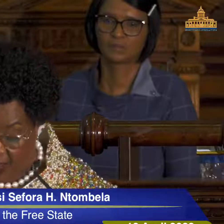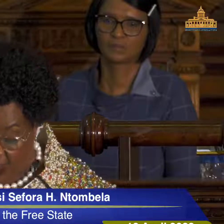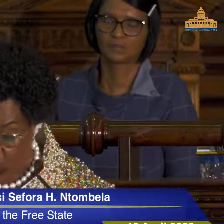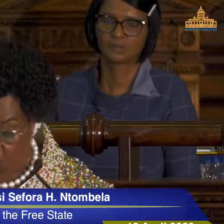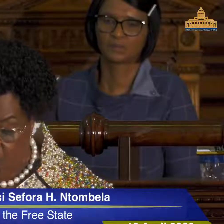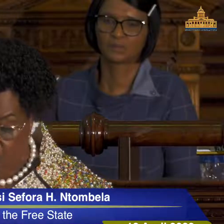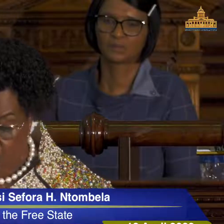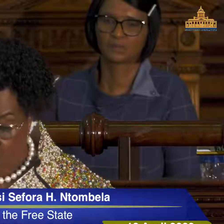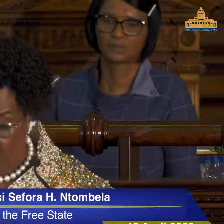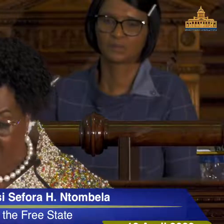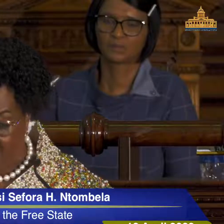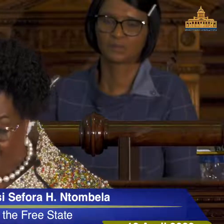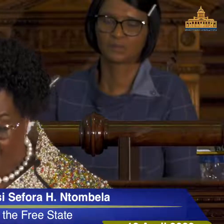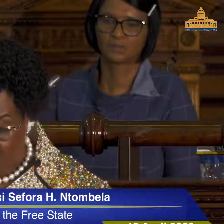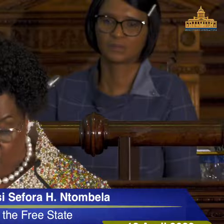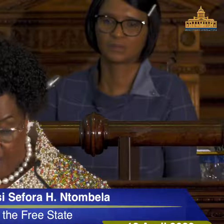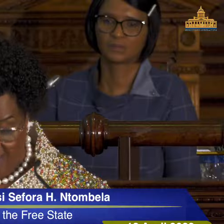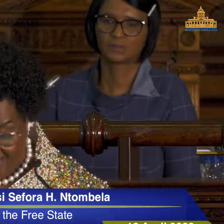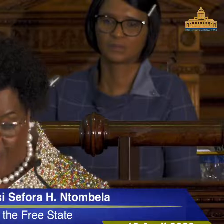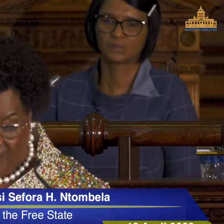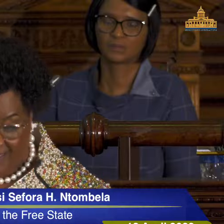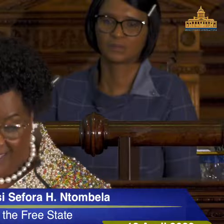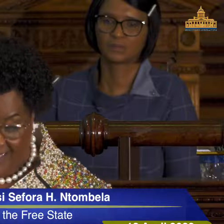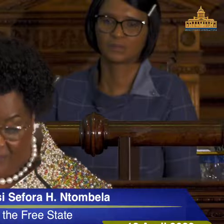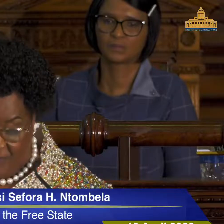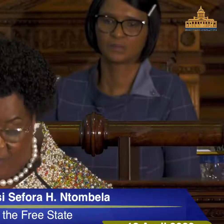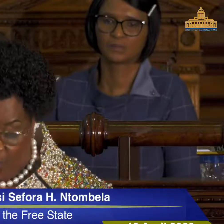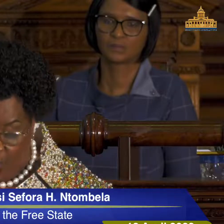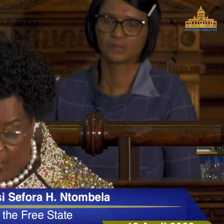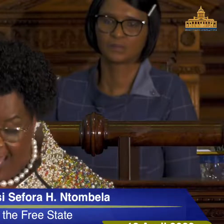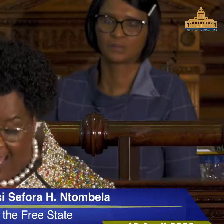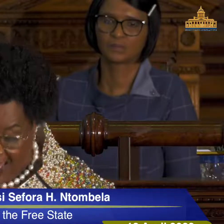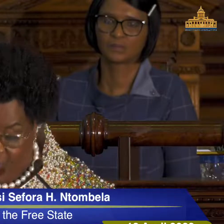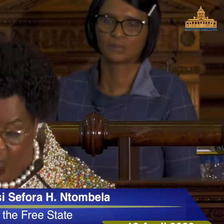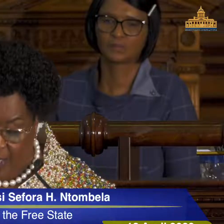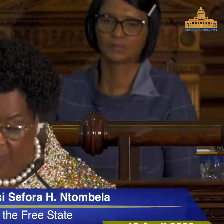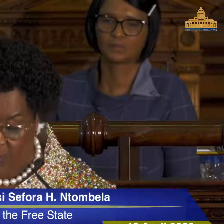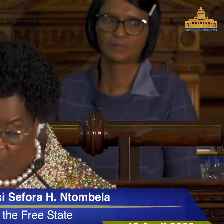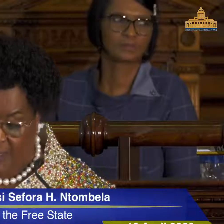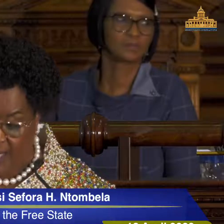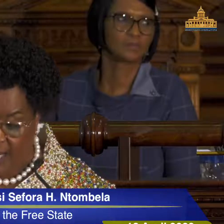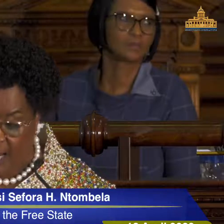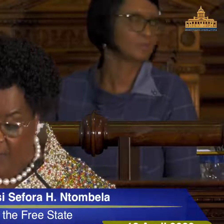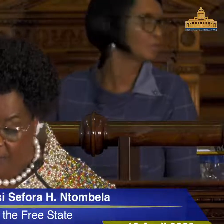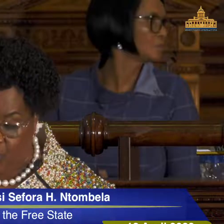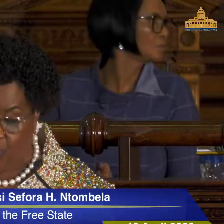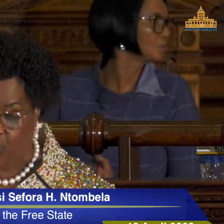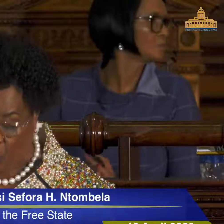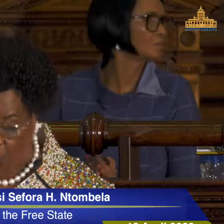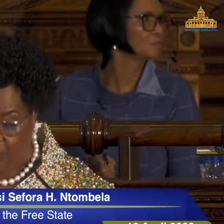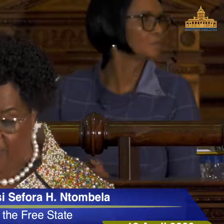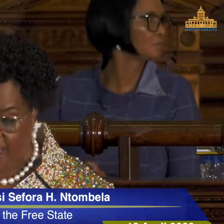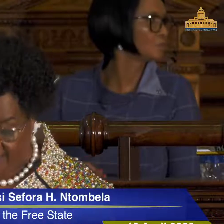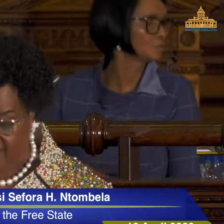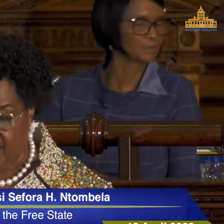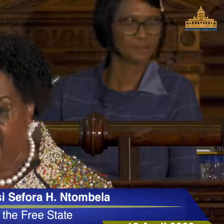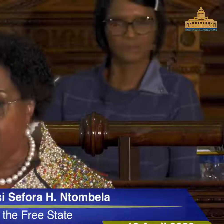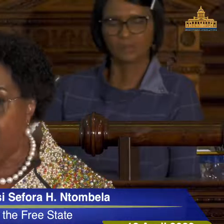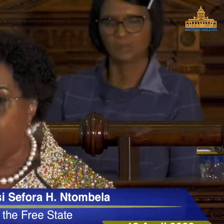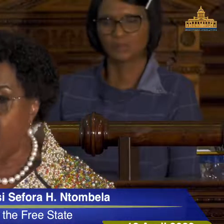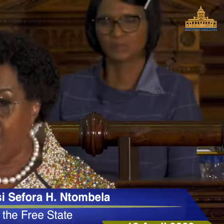delivery in Mangaung. We have started during this President Imbizo, and we are not about to stop.